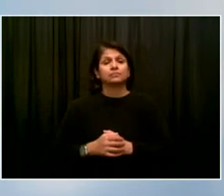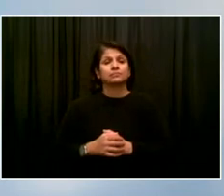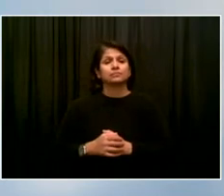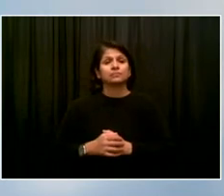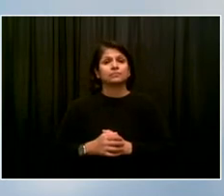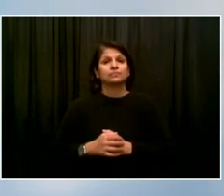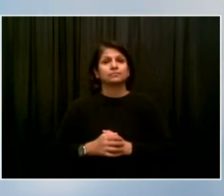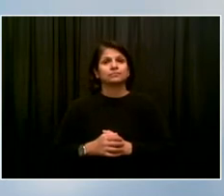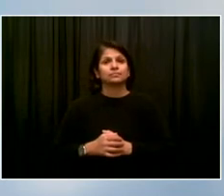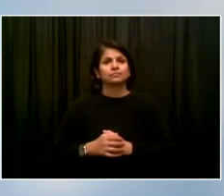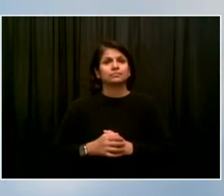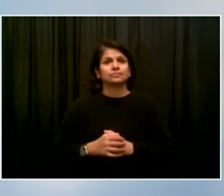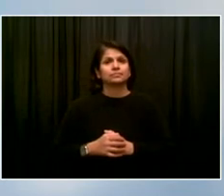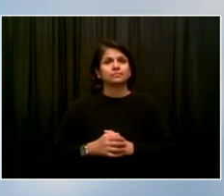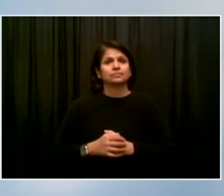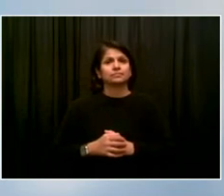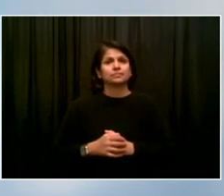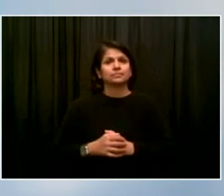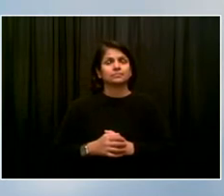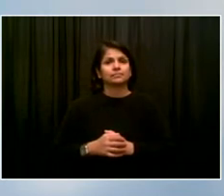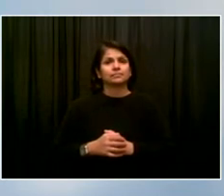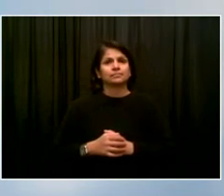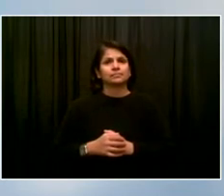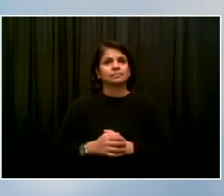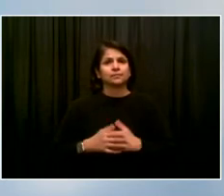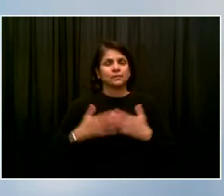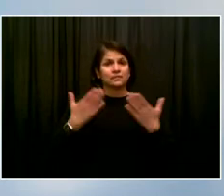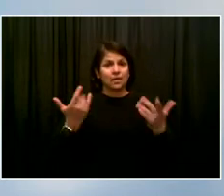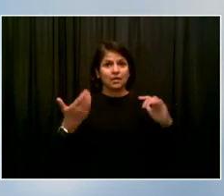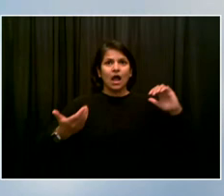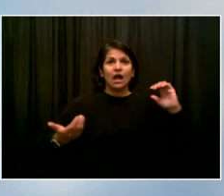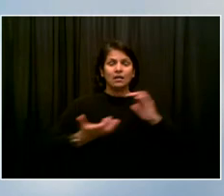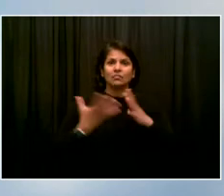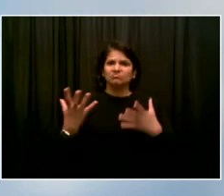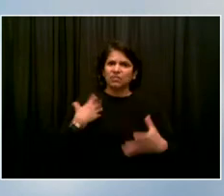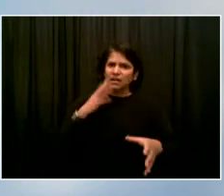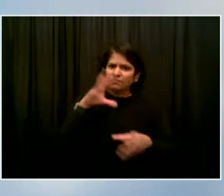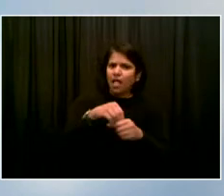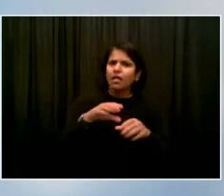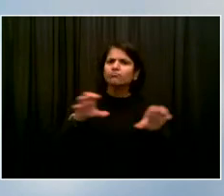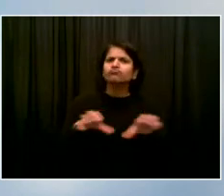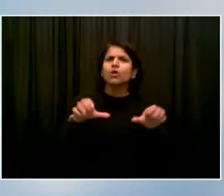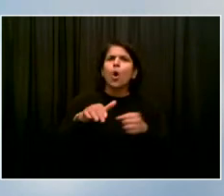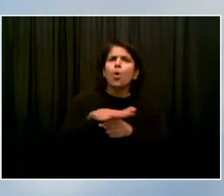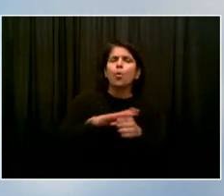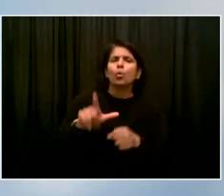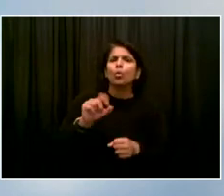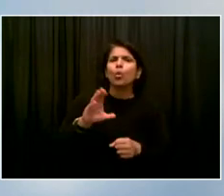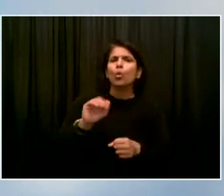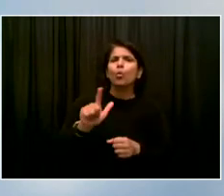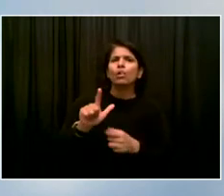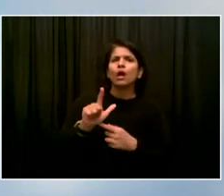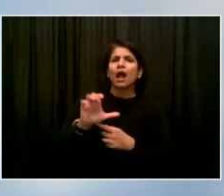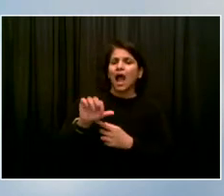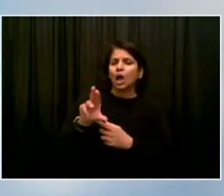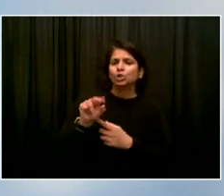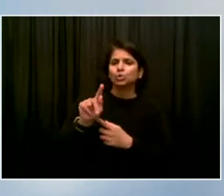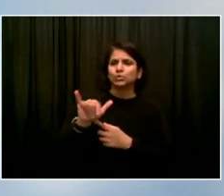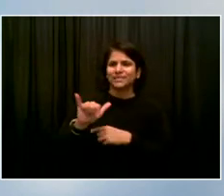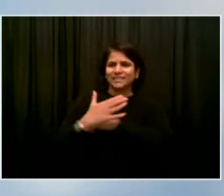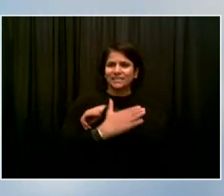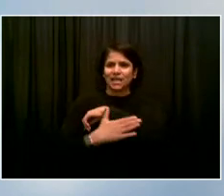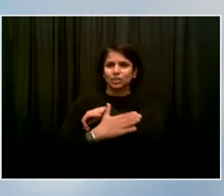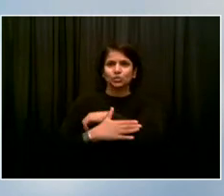on my local community education council, I heard from parents whose number one concern was keeping their children and their families